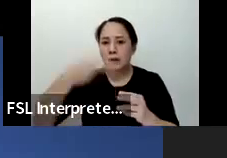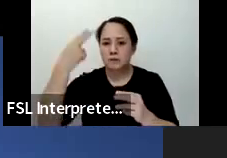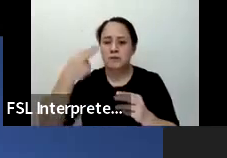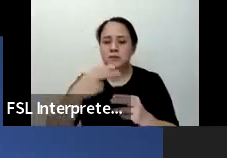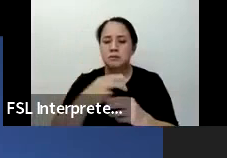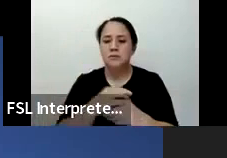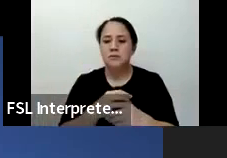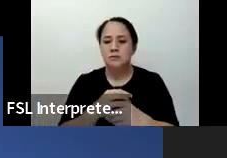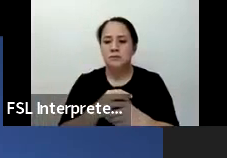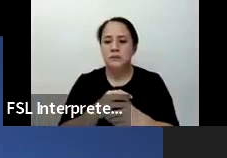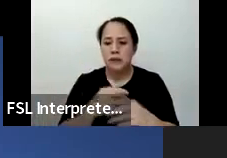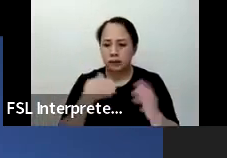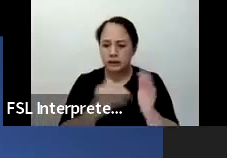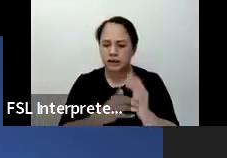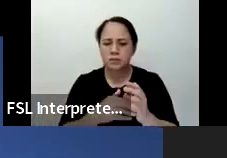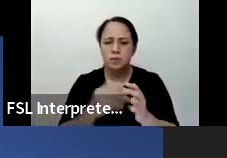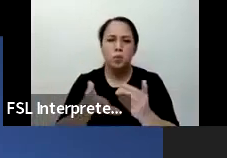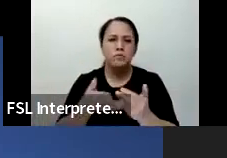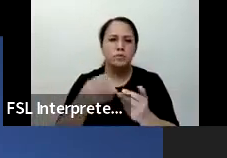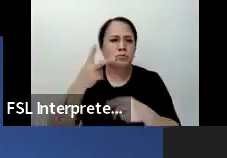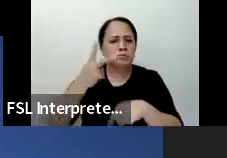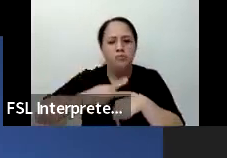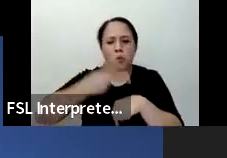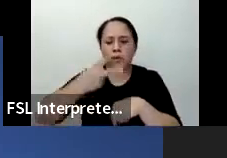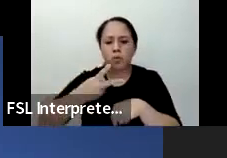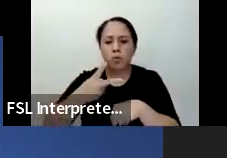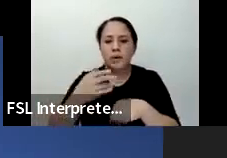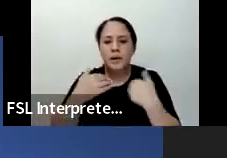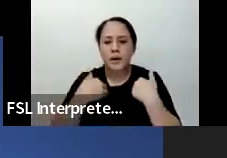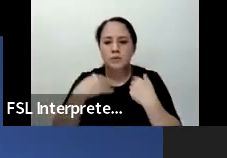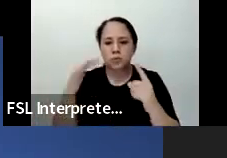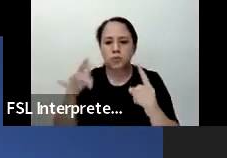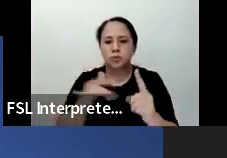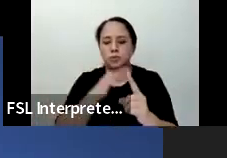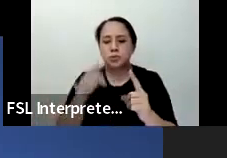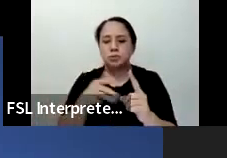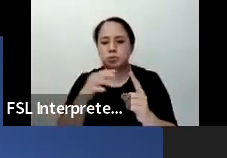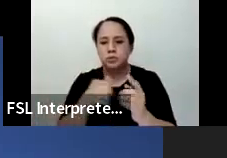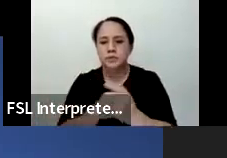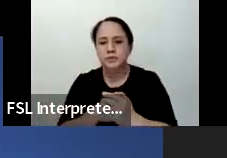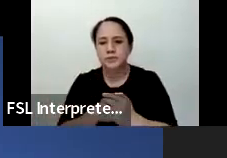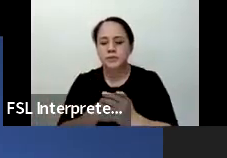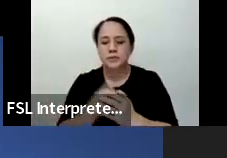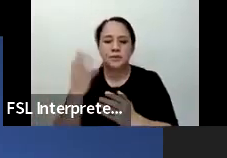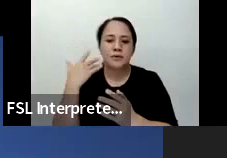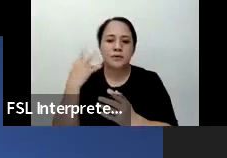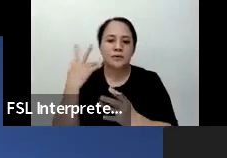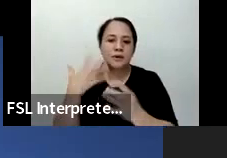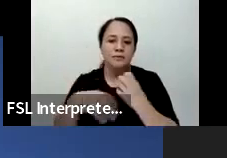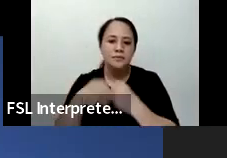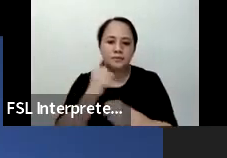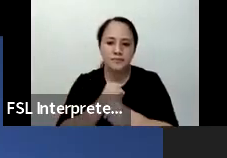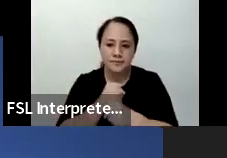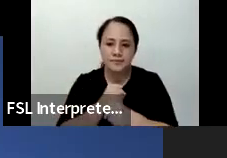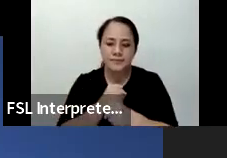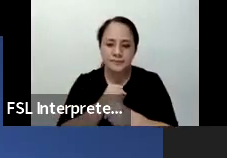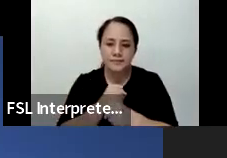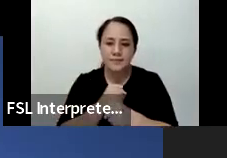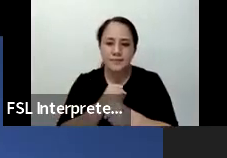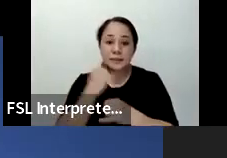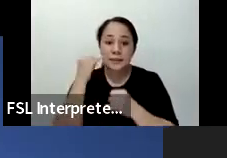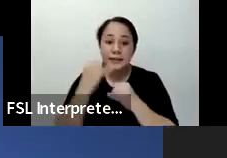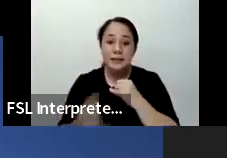Okay, again, almost double what we have been observing in the past 5 years. And then